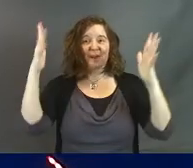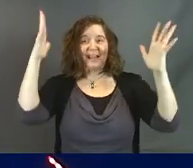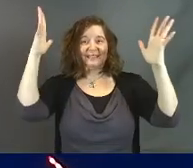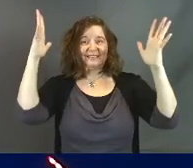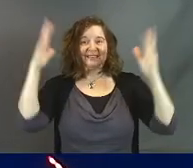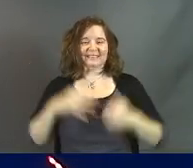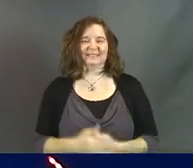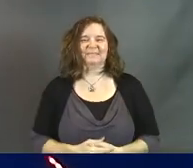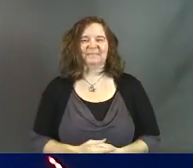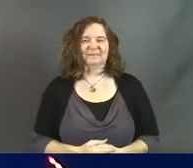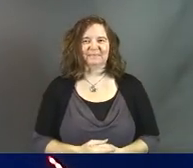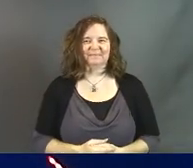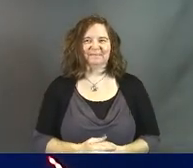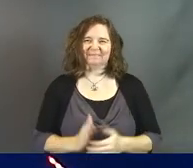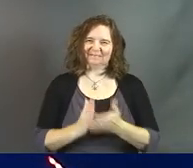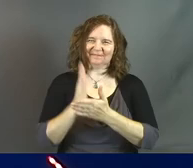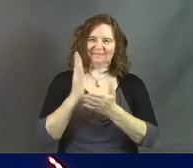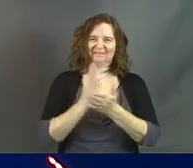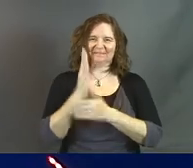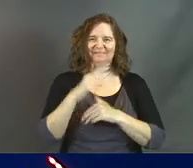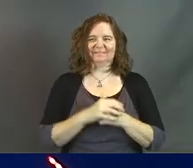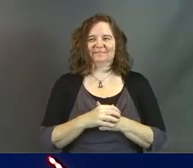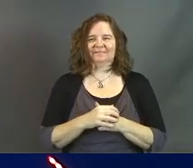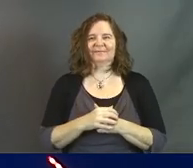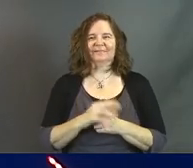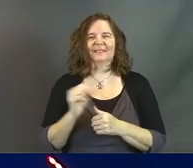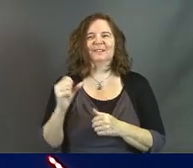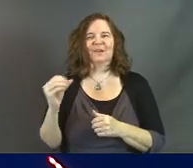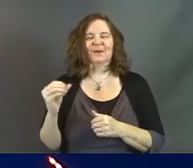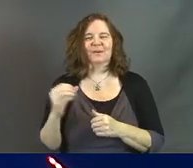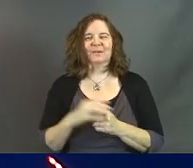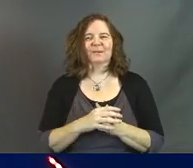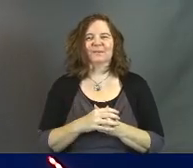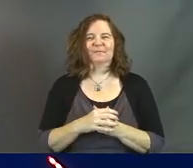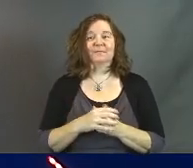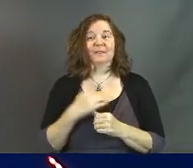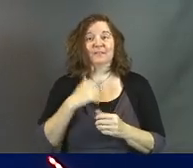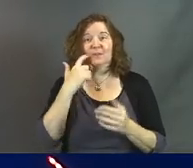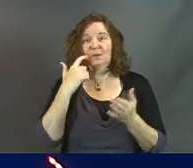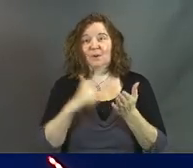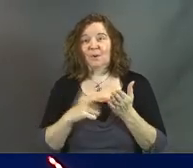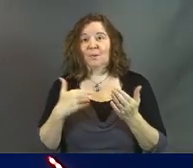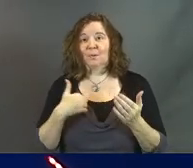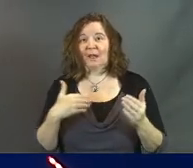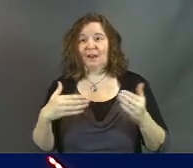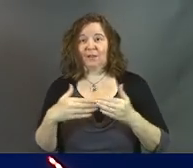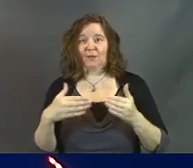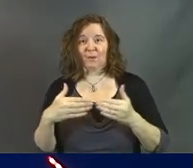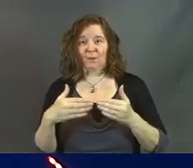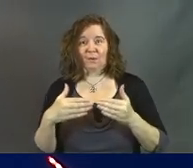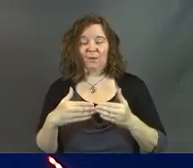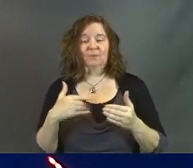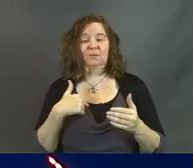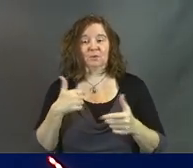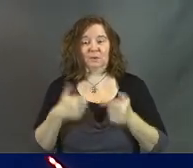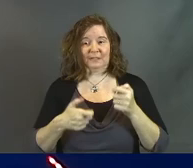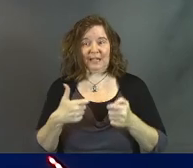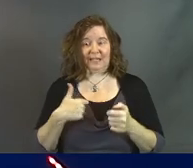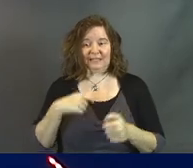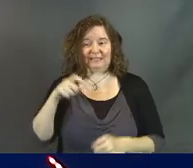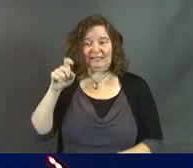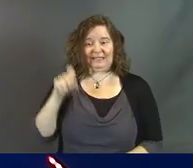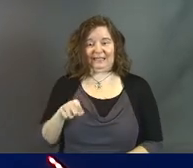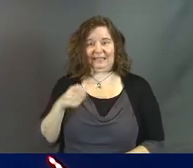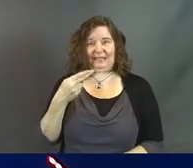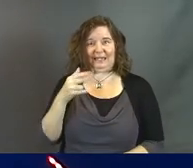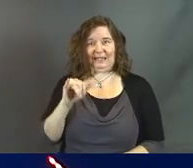praise. All right. So if you guys had noticed, we had in the corner, you can text "need him"